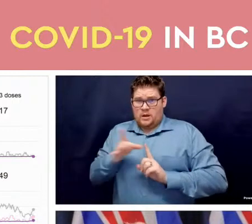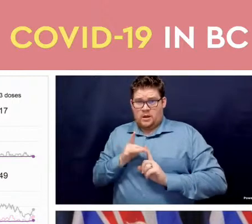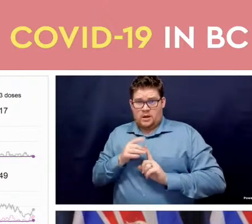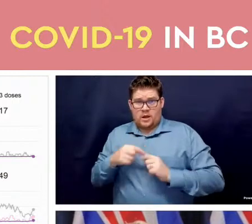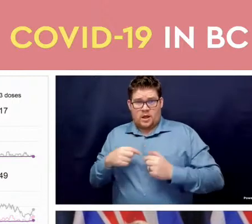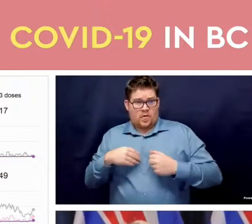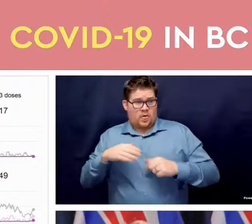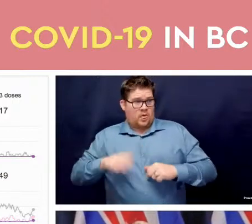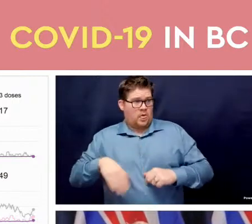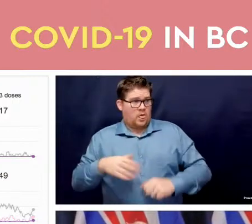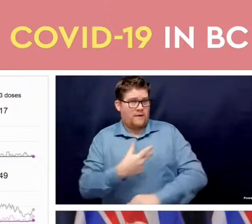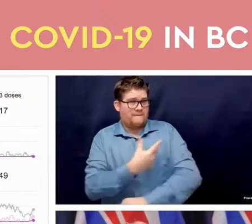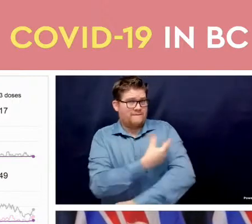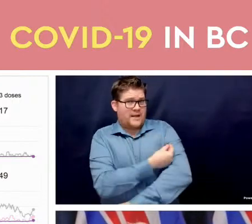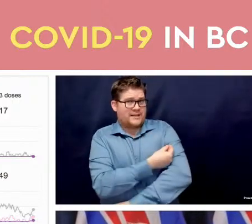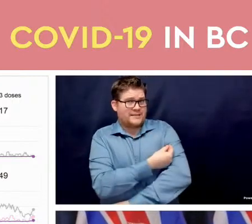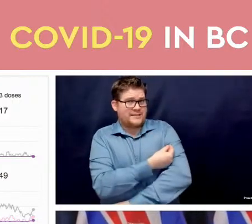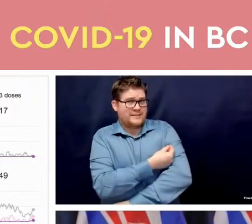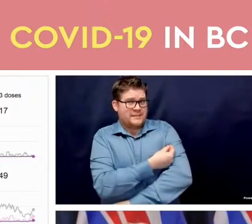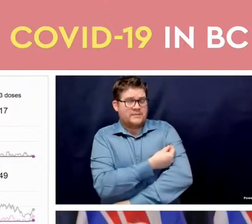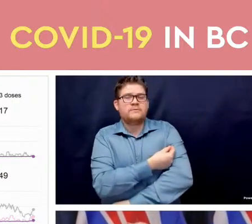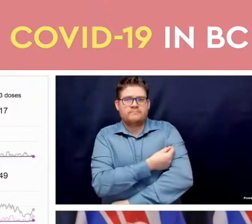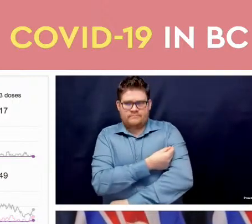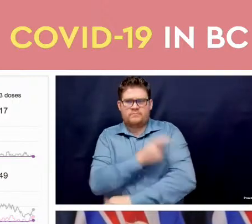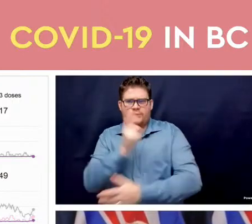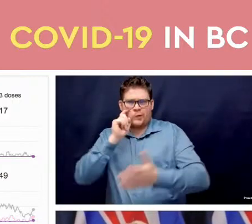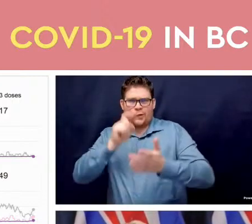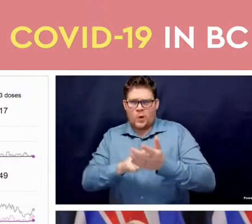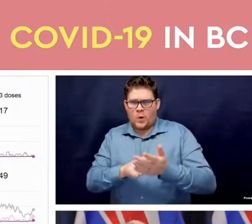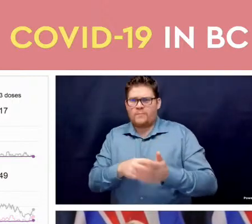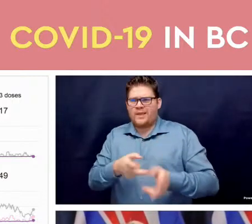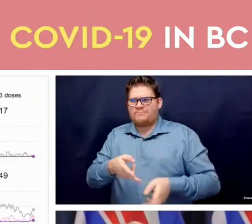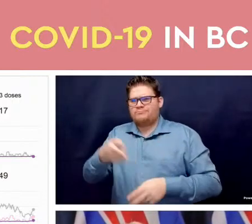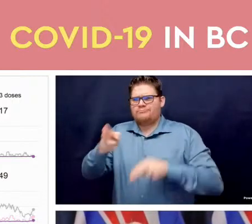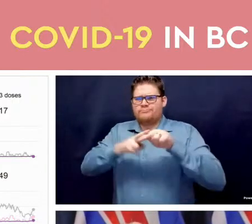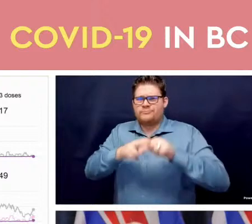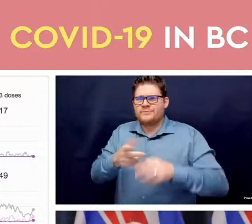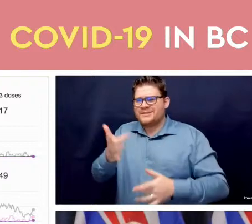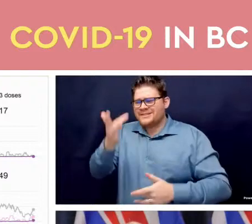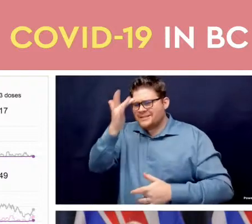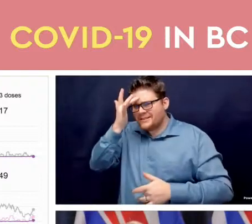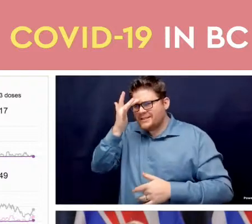to recognize that as more of this virus spreads in our community and